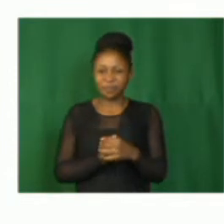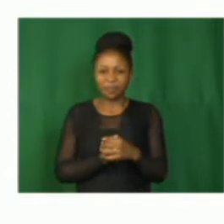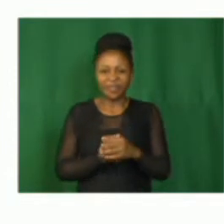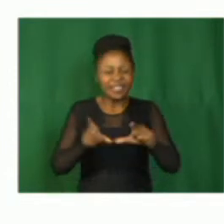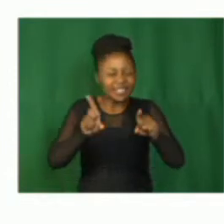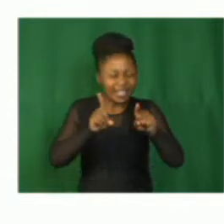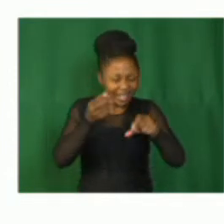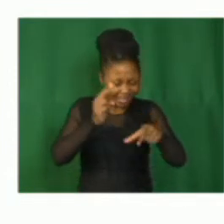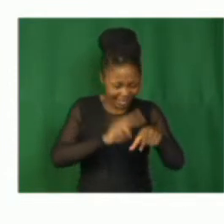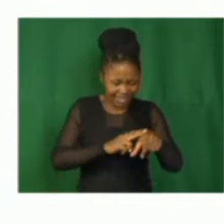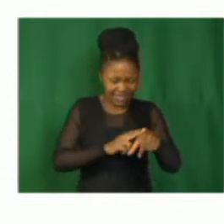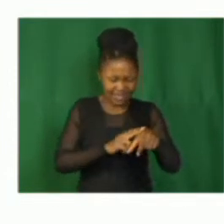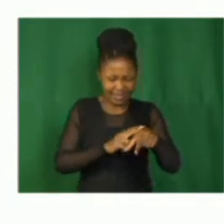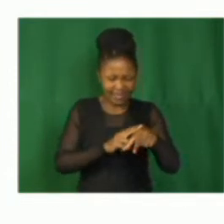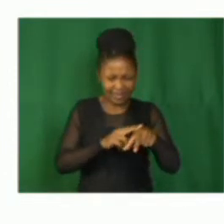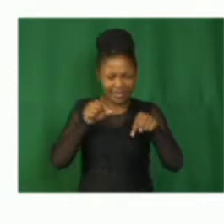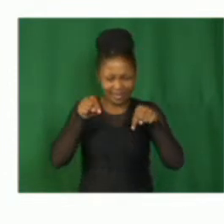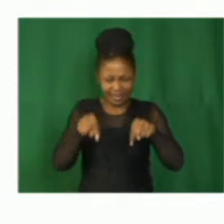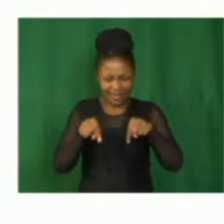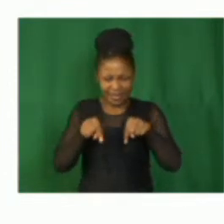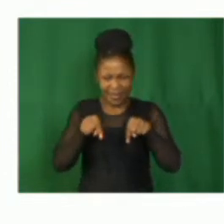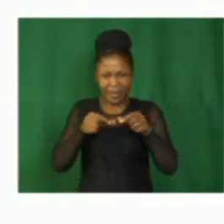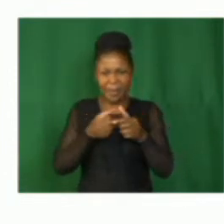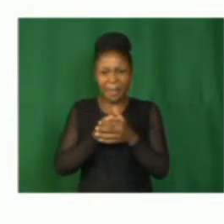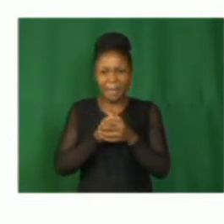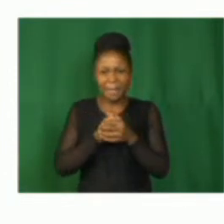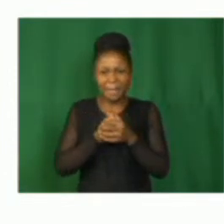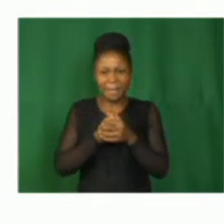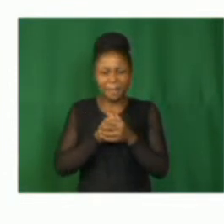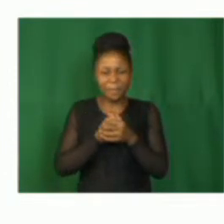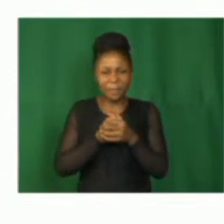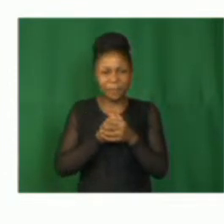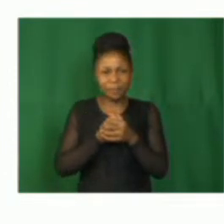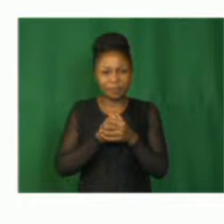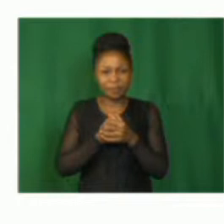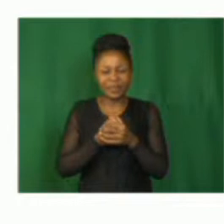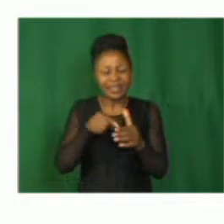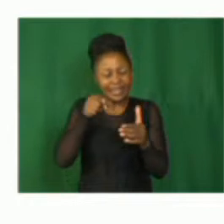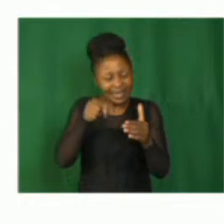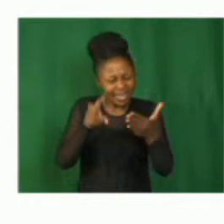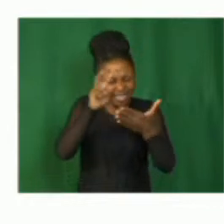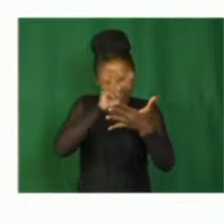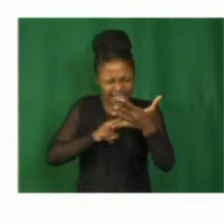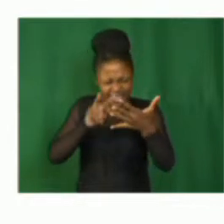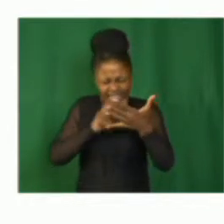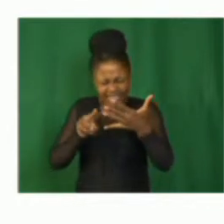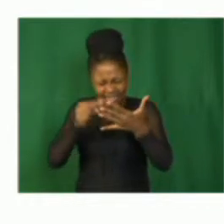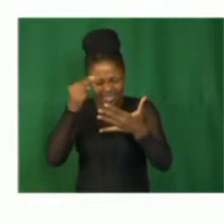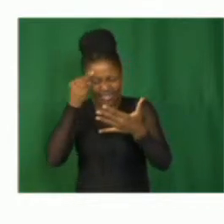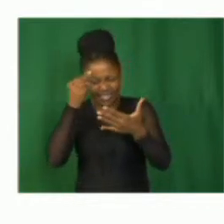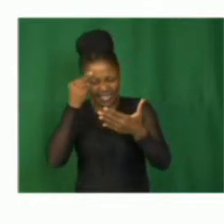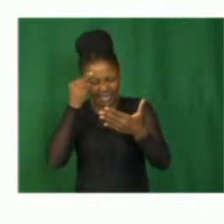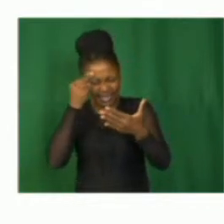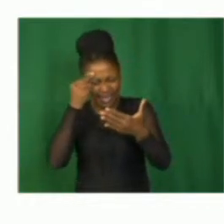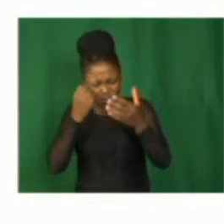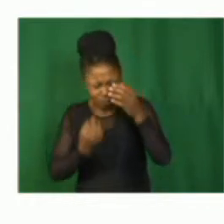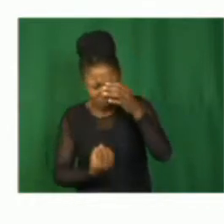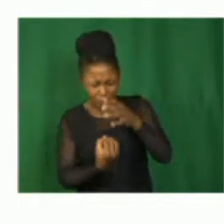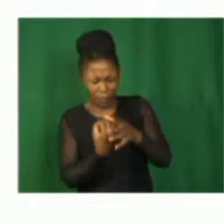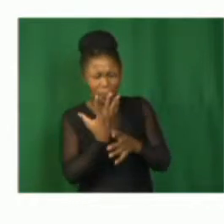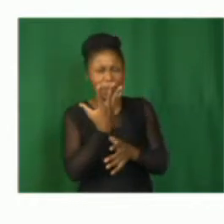reading comprehension, therefore, emerges from the mastery and